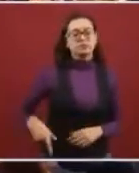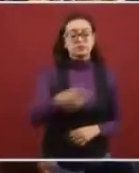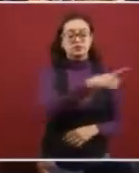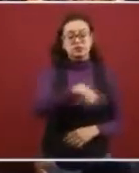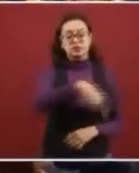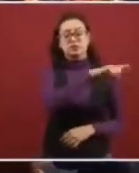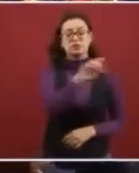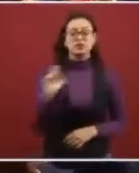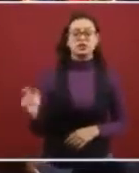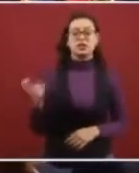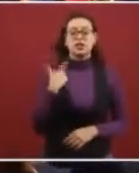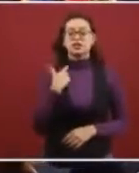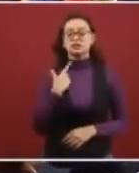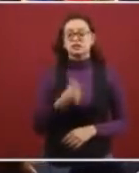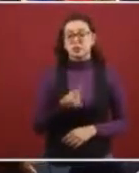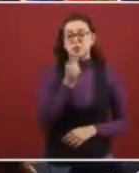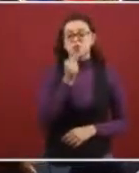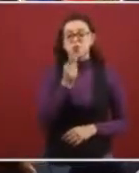police. No habían